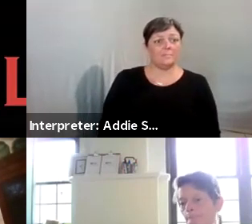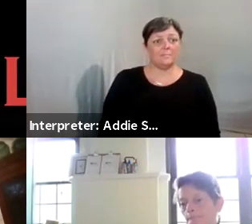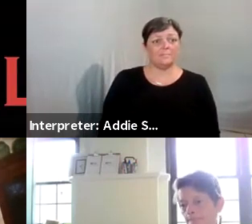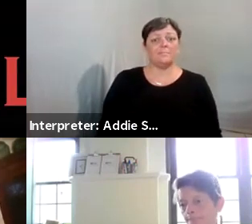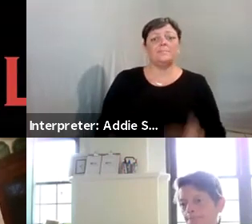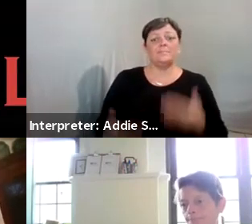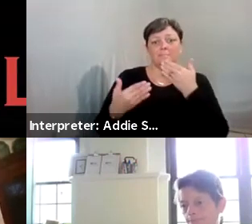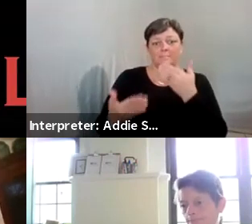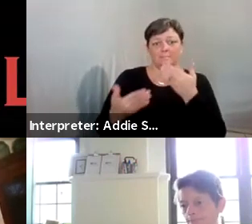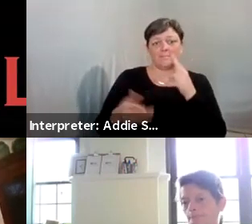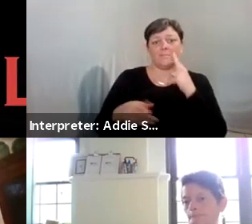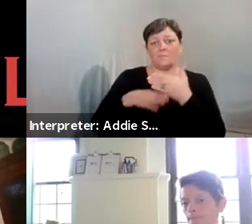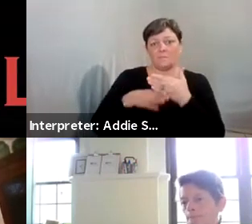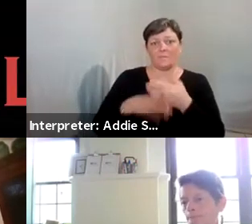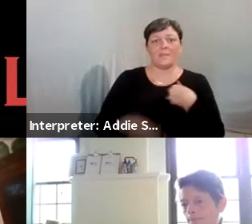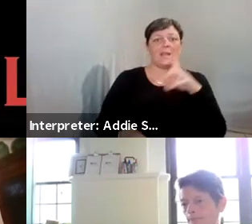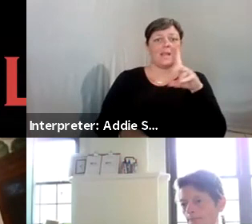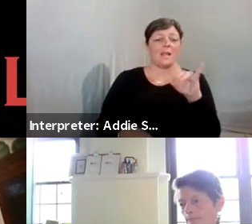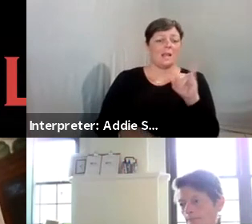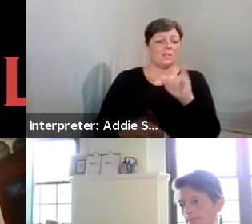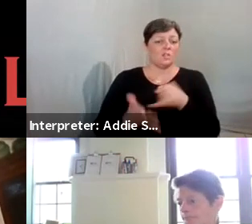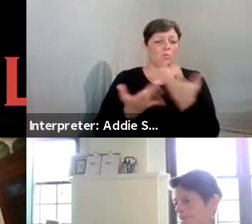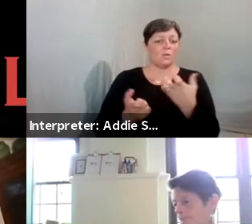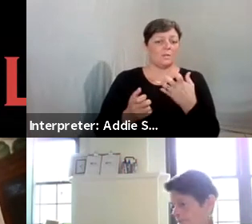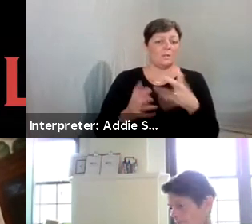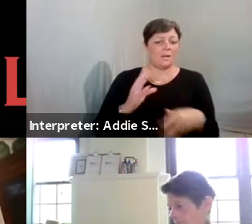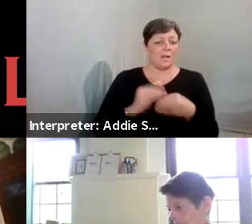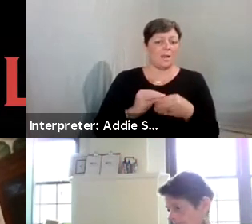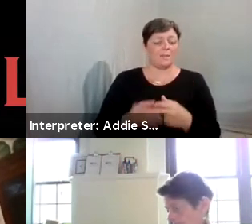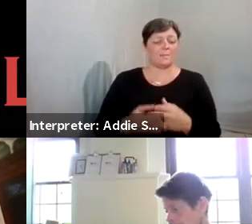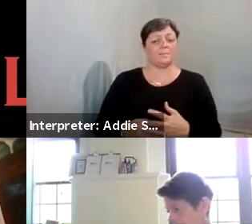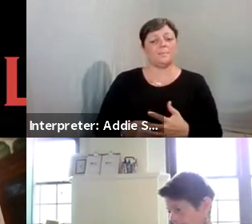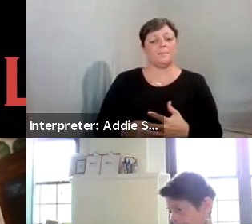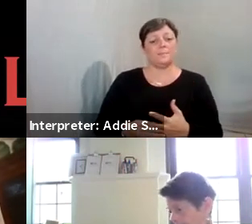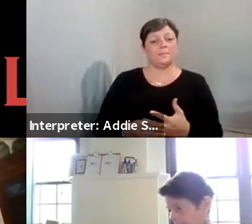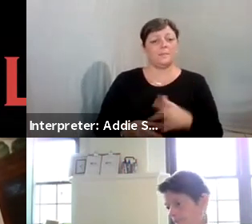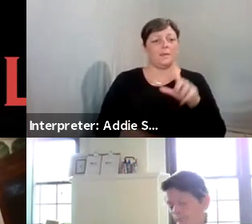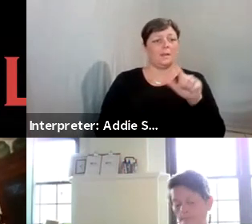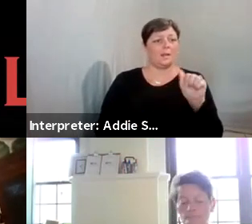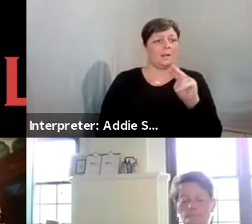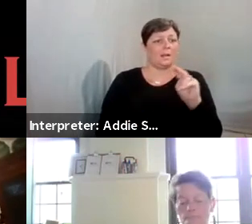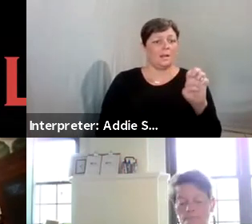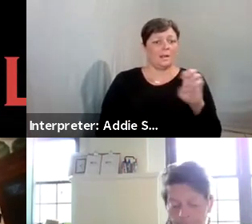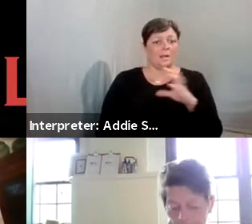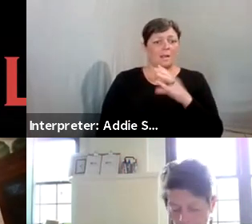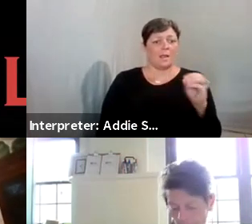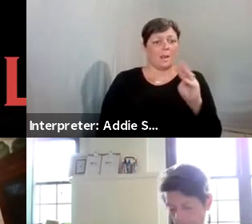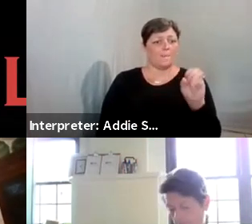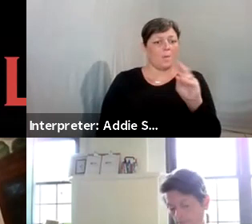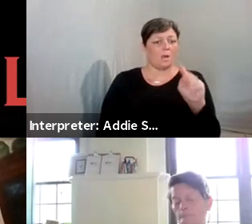Thank you for sharing that. I did want to just jump in. I know that Lene in Montana said